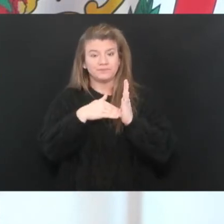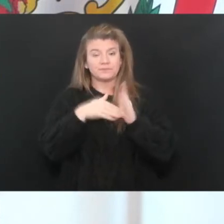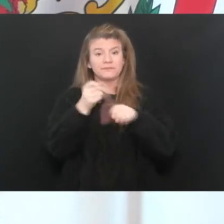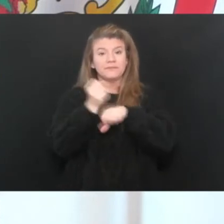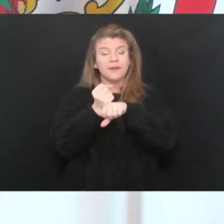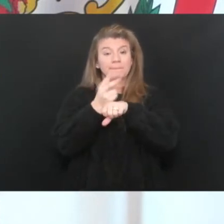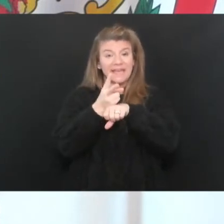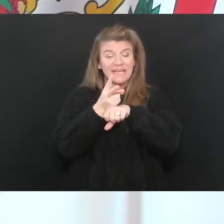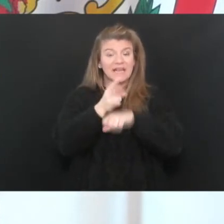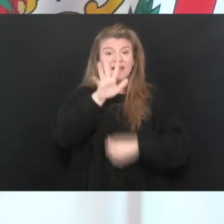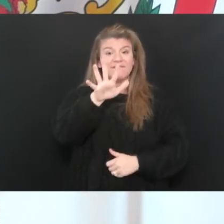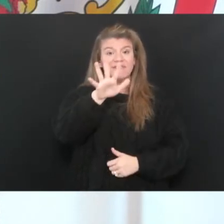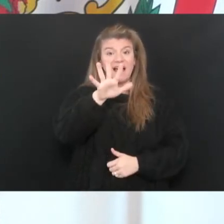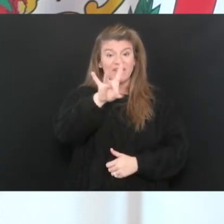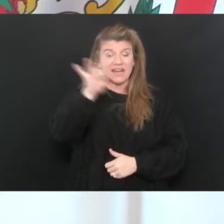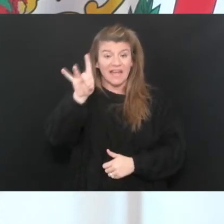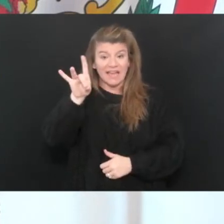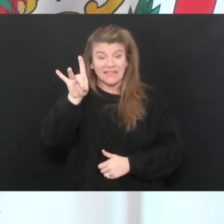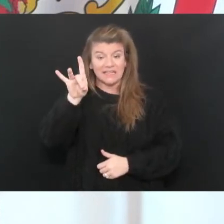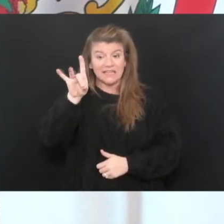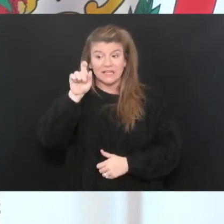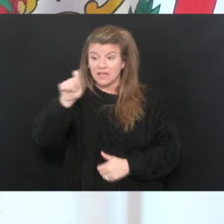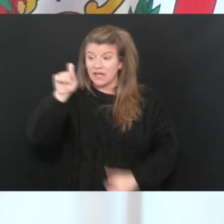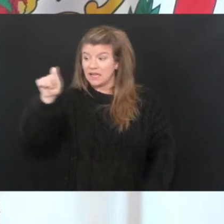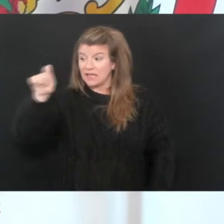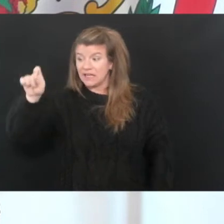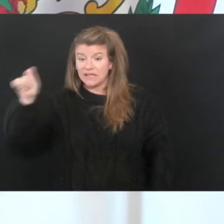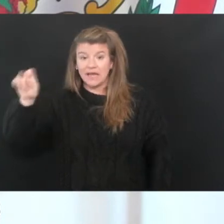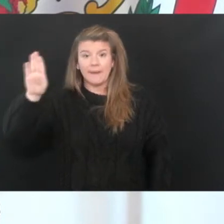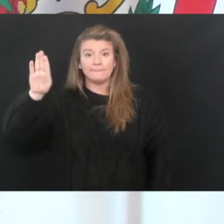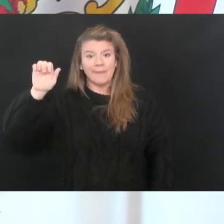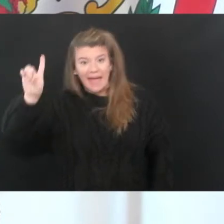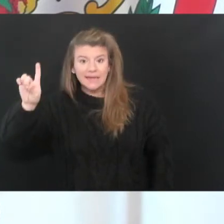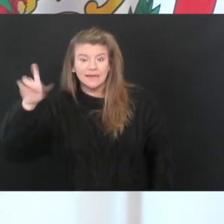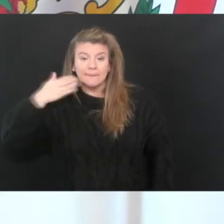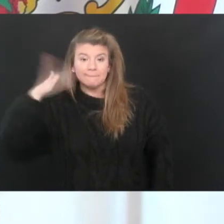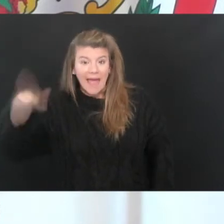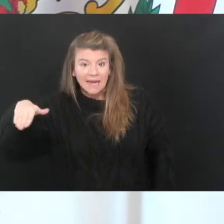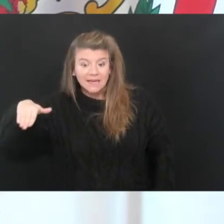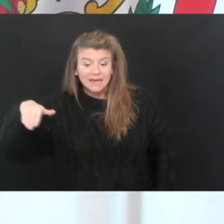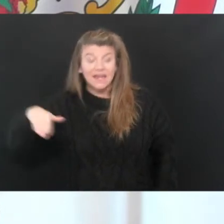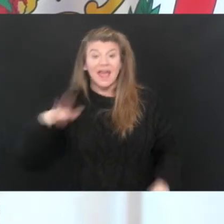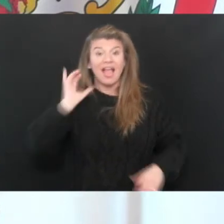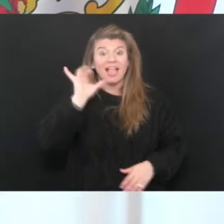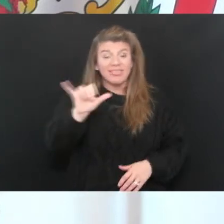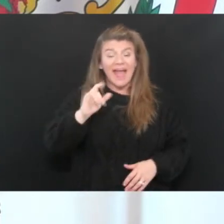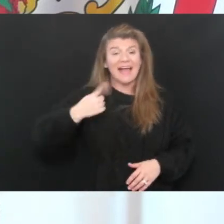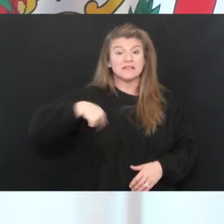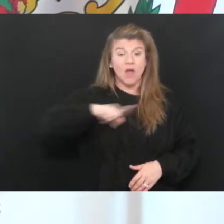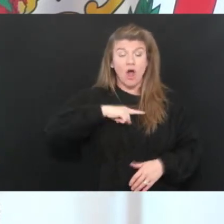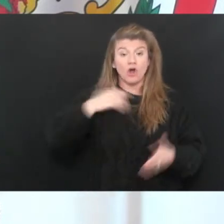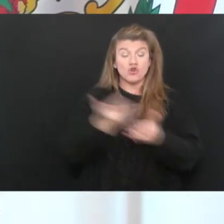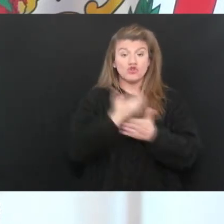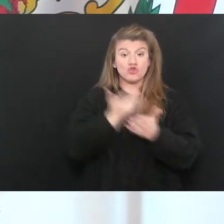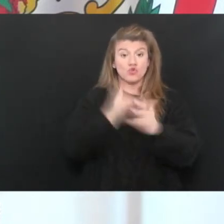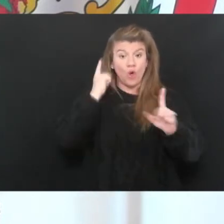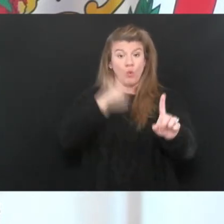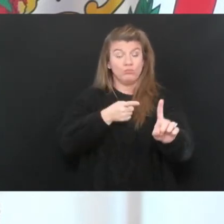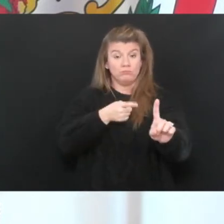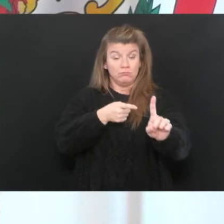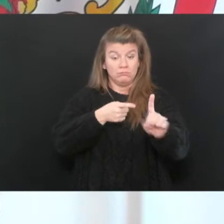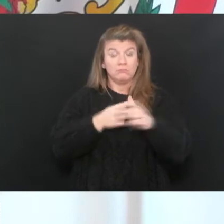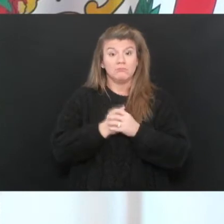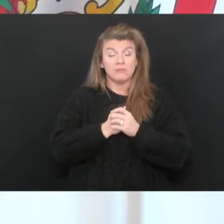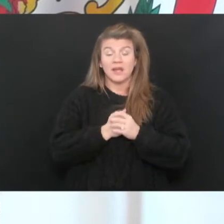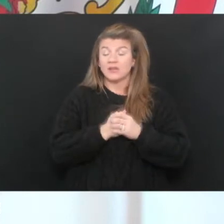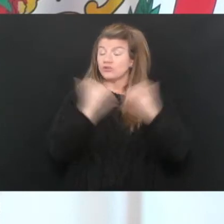beat 588, ... bad. And that's what we're going to go with, and that's what we're going